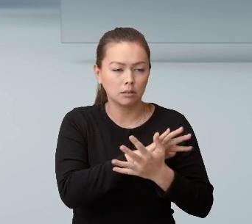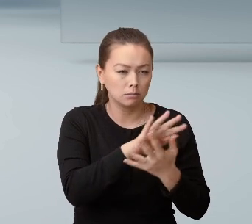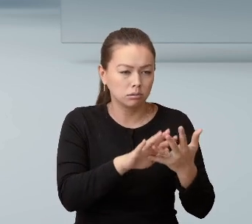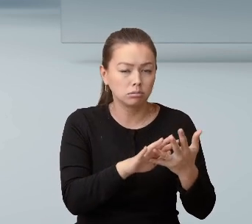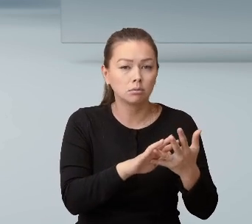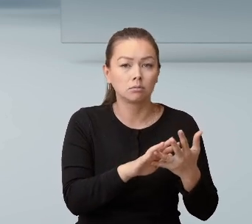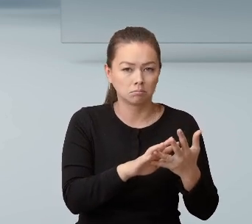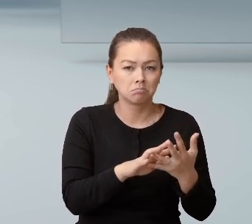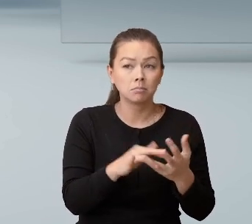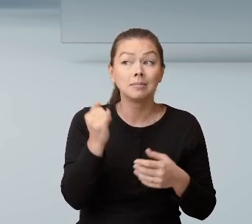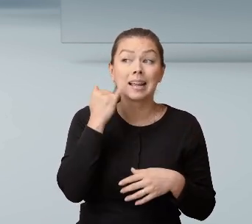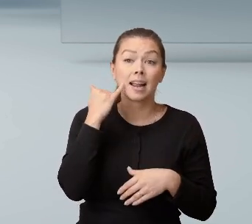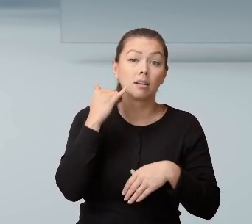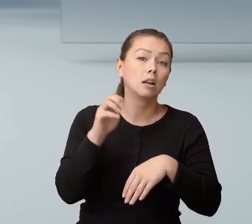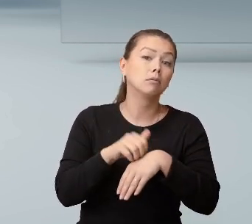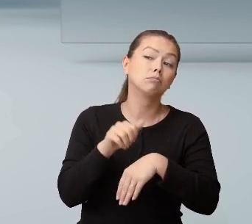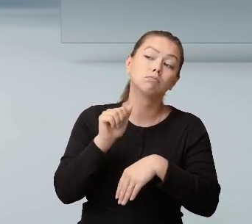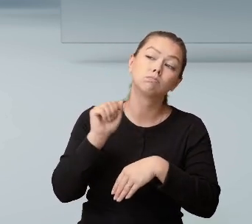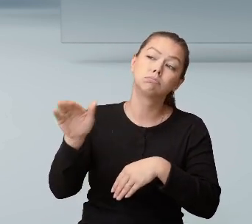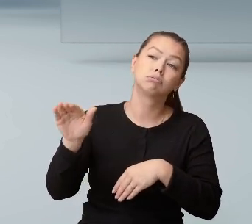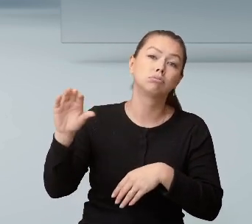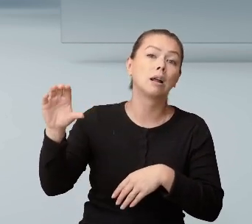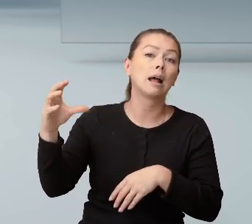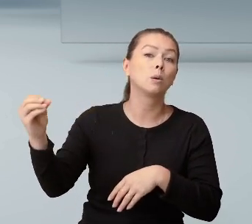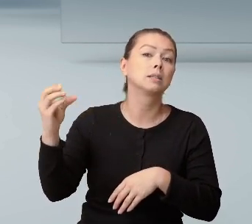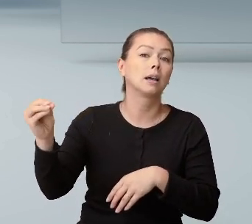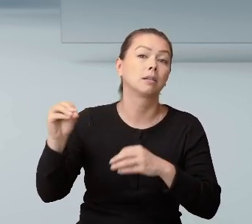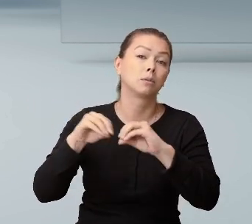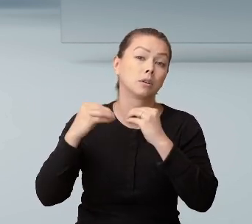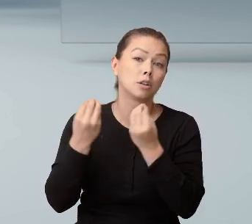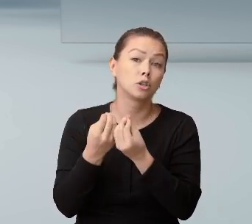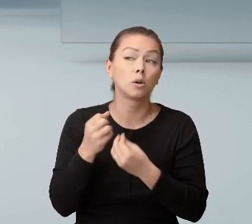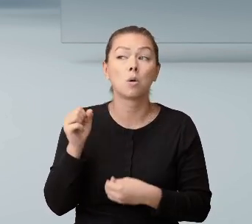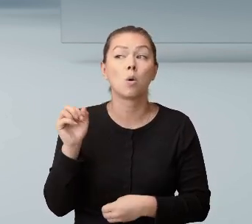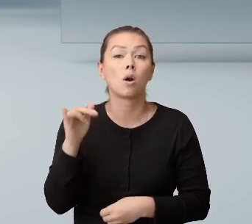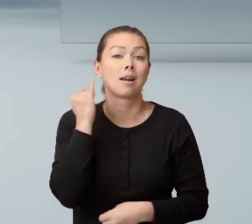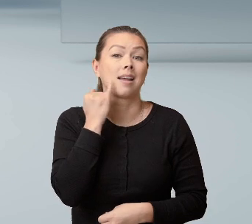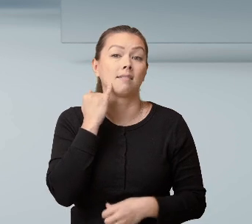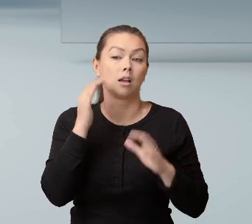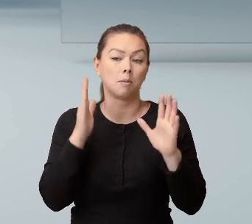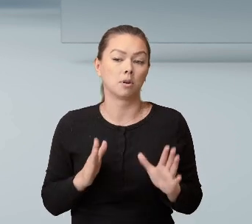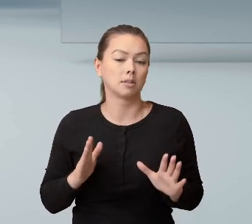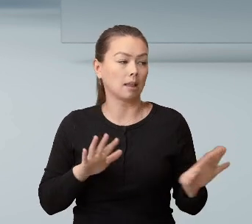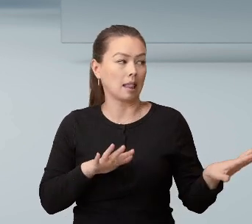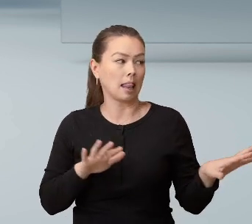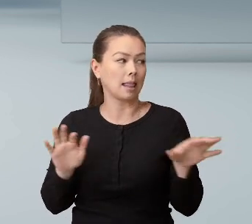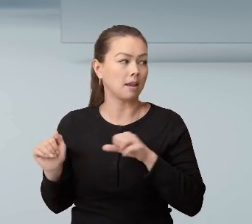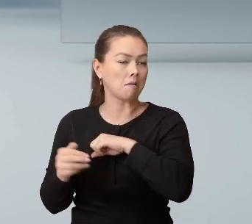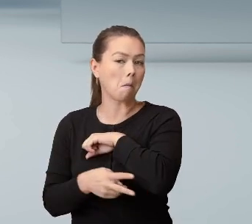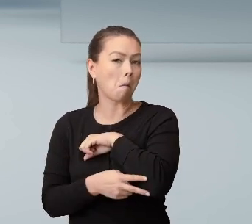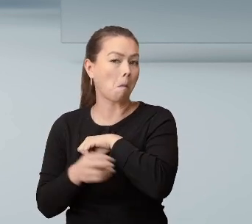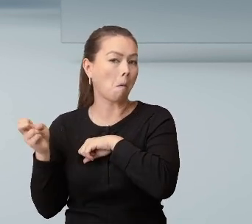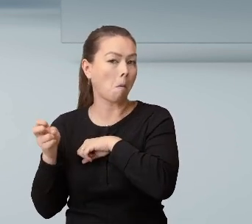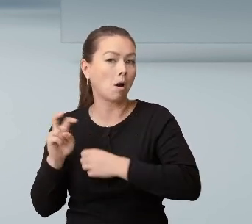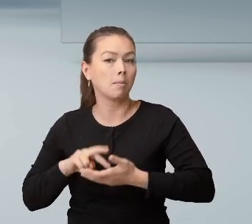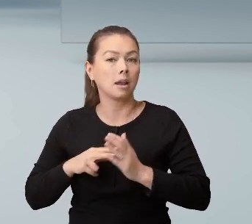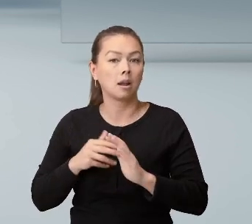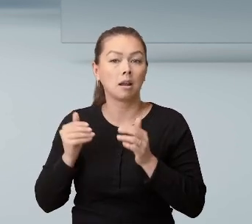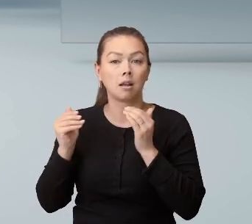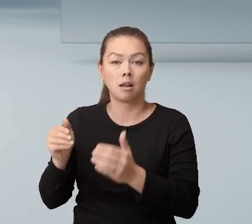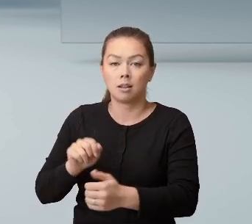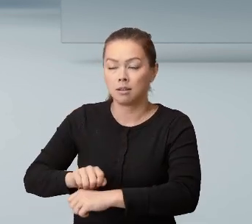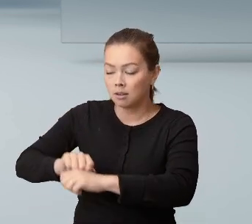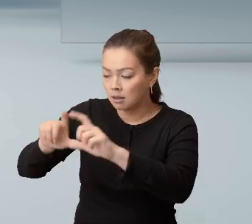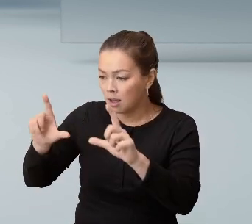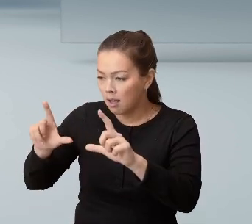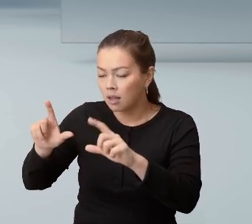that file is shared outside of the organization, or if it's stolen, or if it's taken by someone who's leaving the company, that file will be